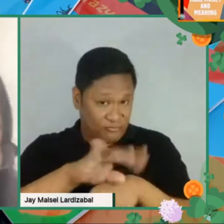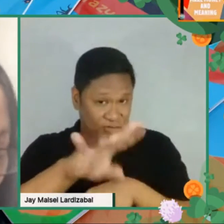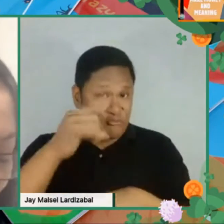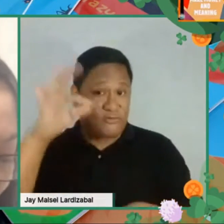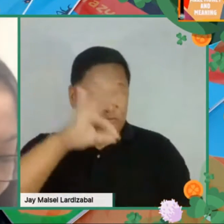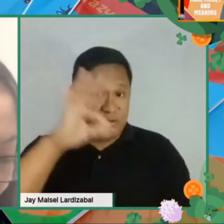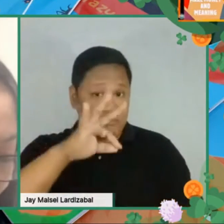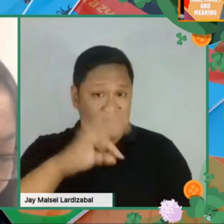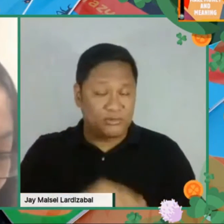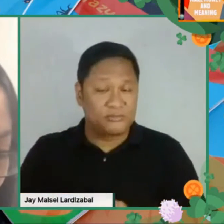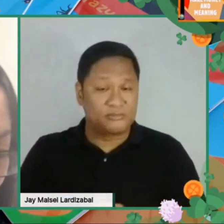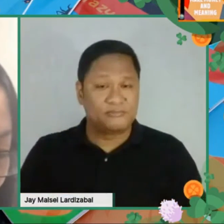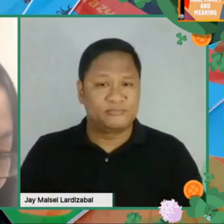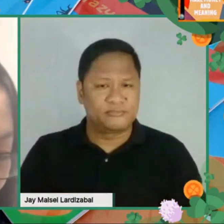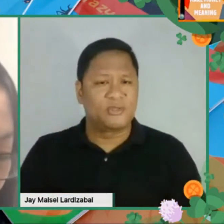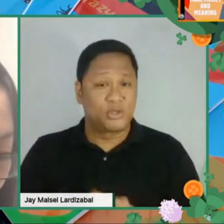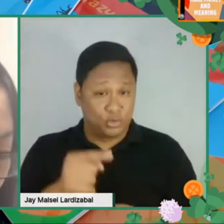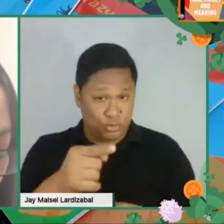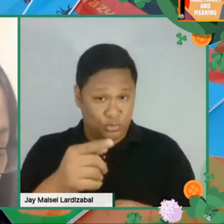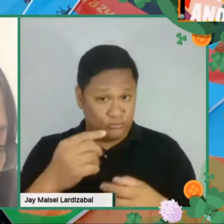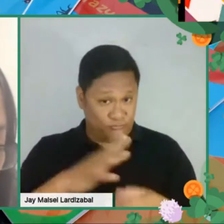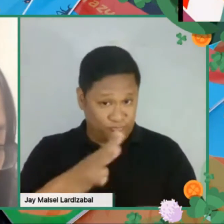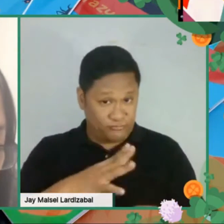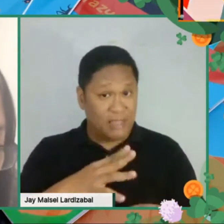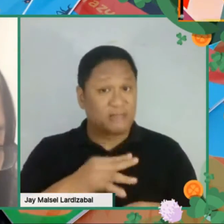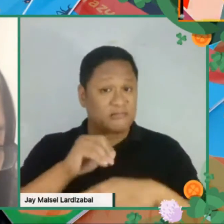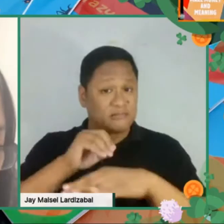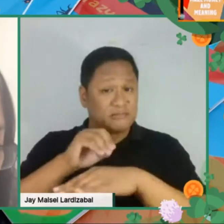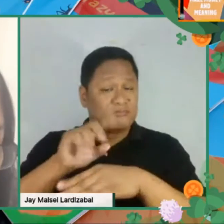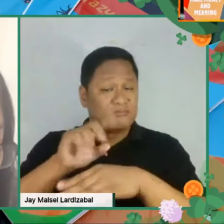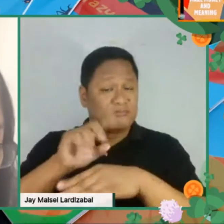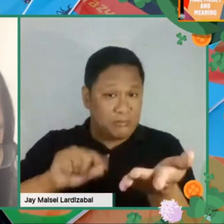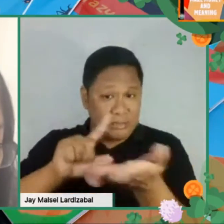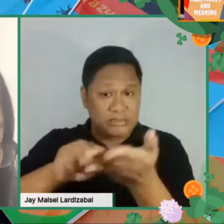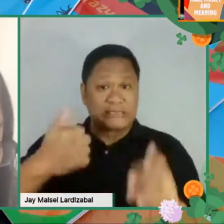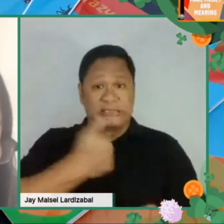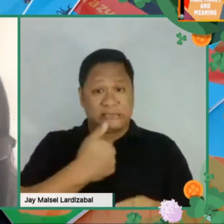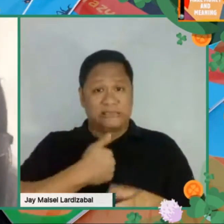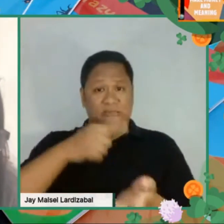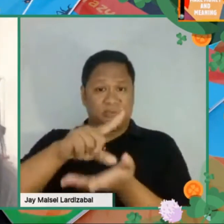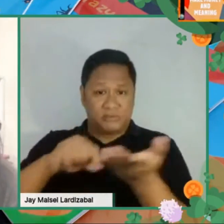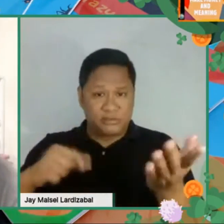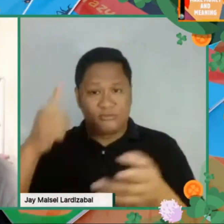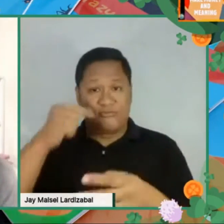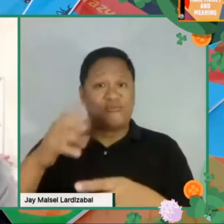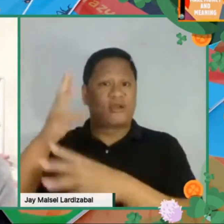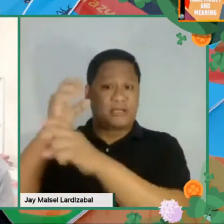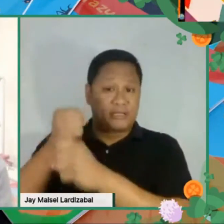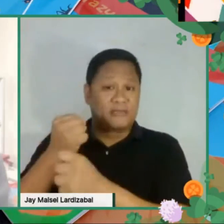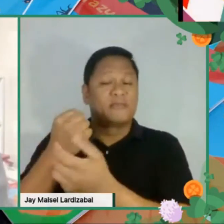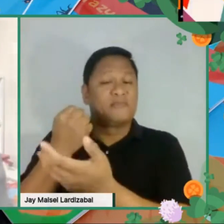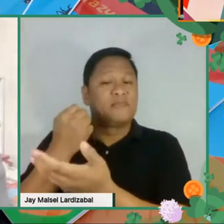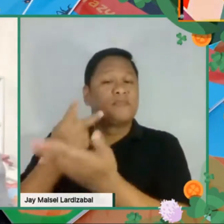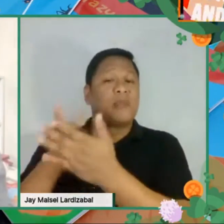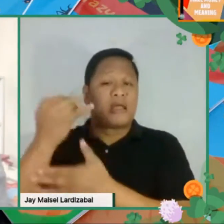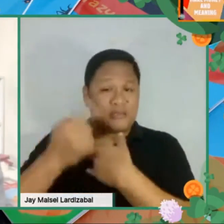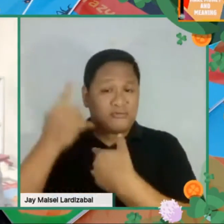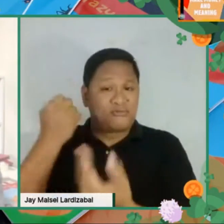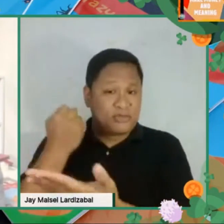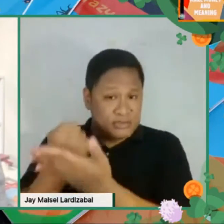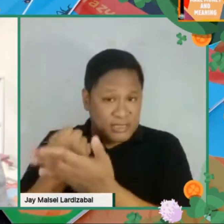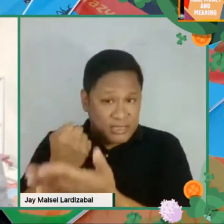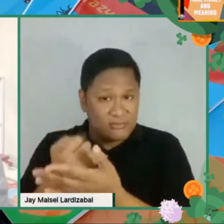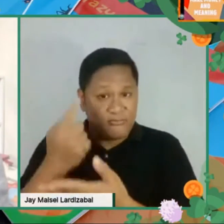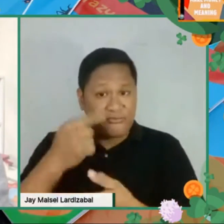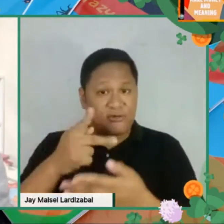sorry. Would you advise publishing, self-publishing as an income generating project for Filipinos?